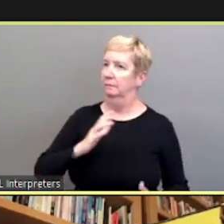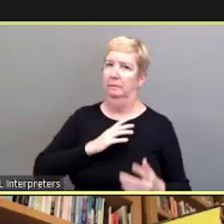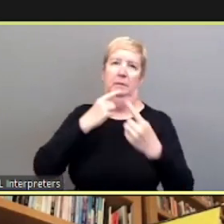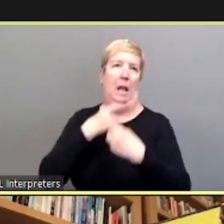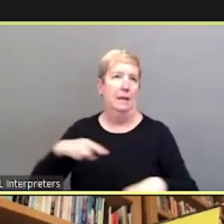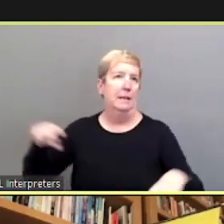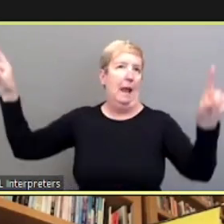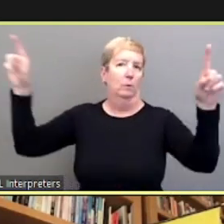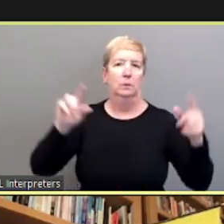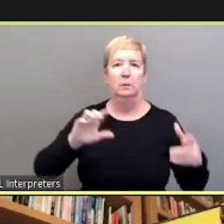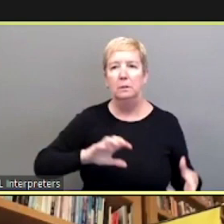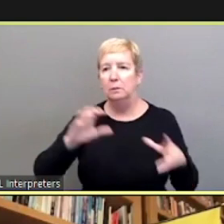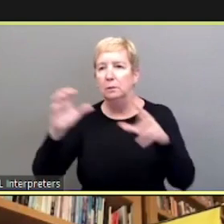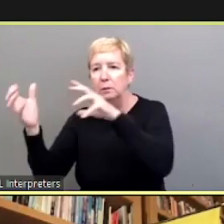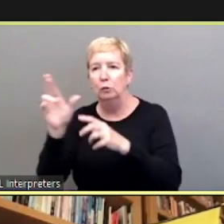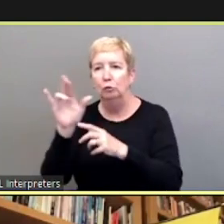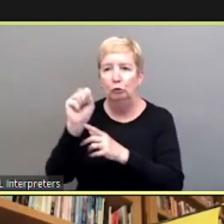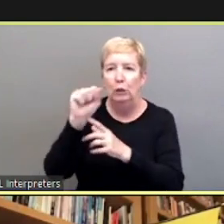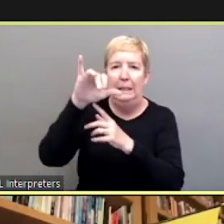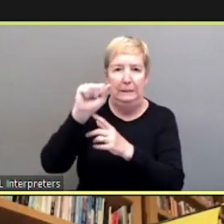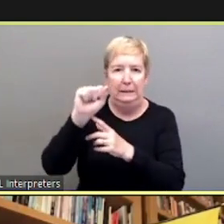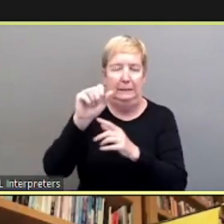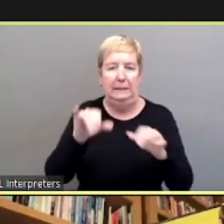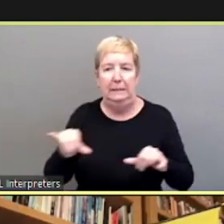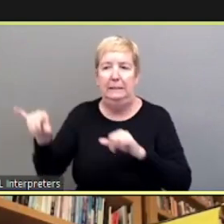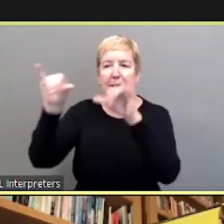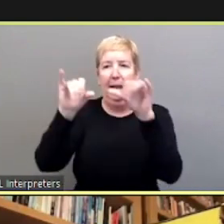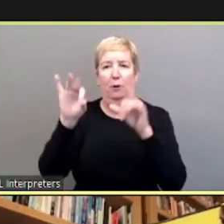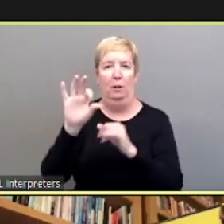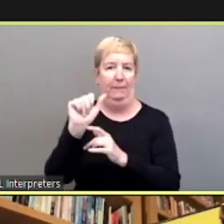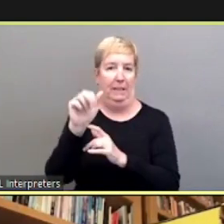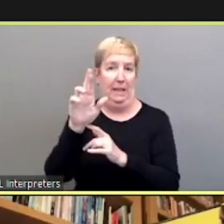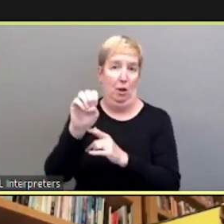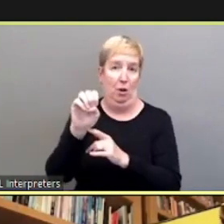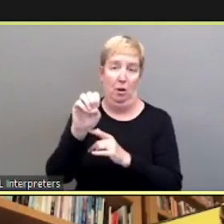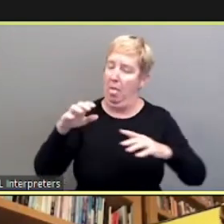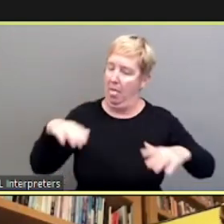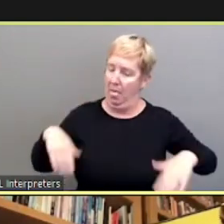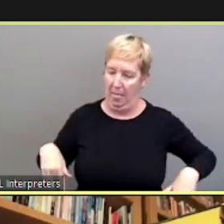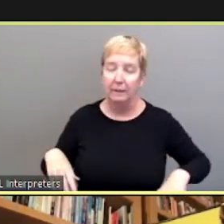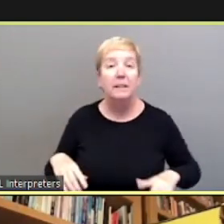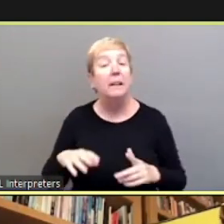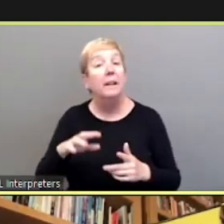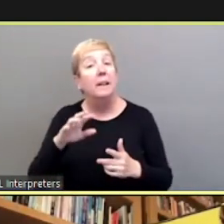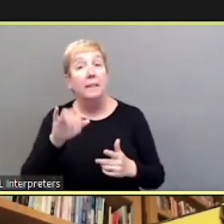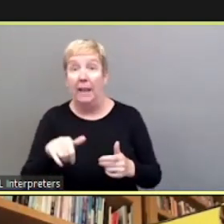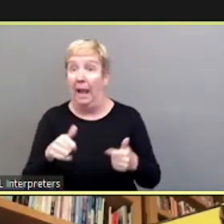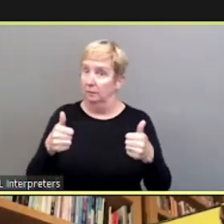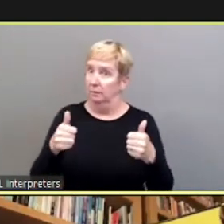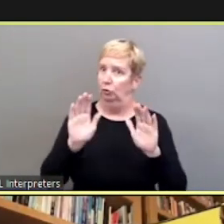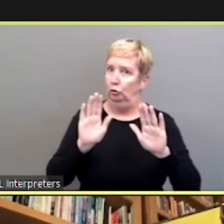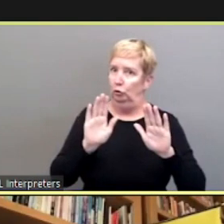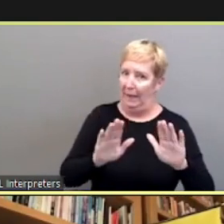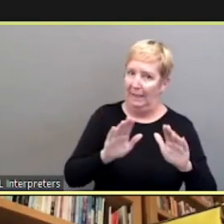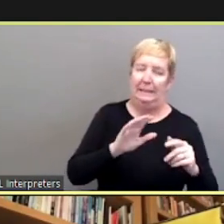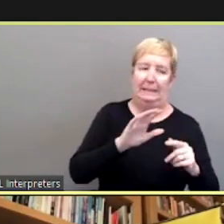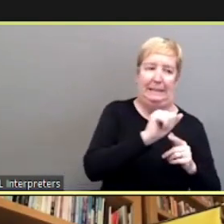care declaration. And while it's really good news that we're seeing a plateauing in the case curves